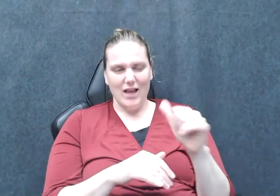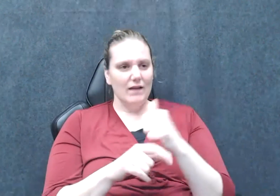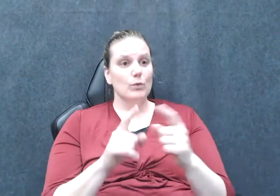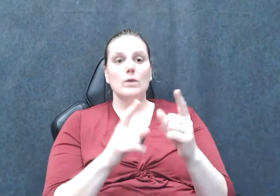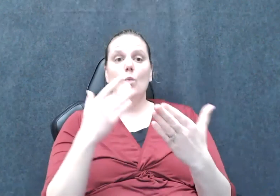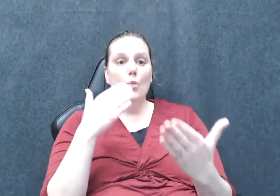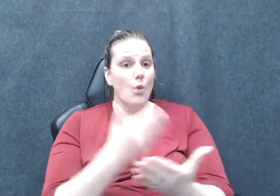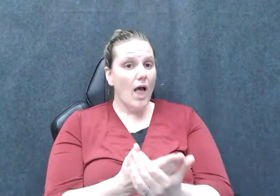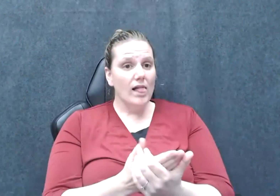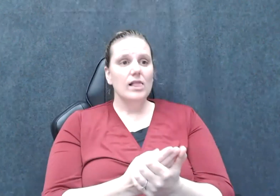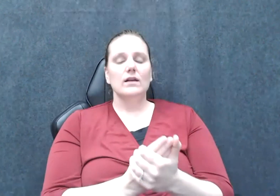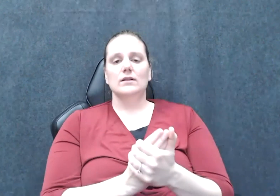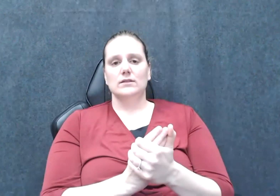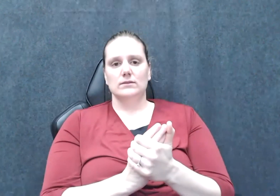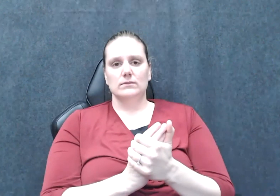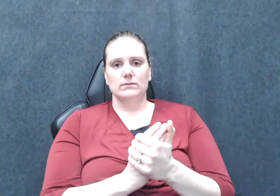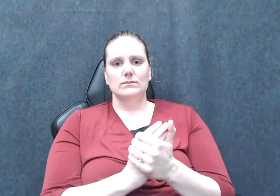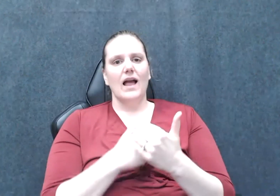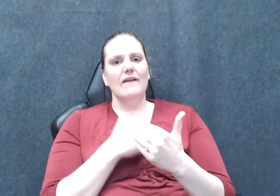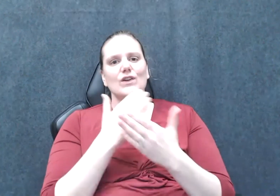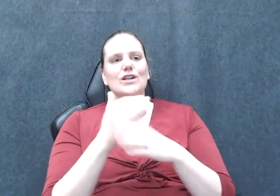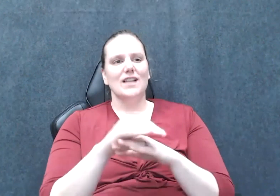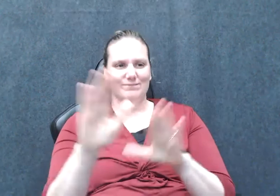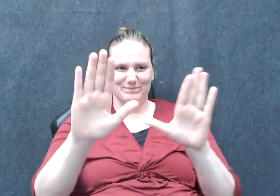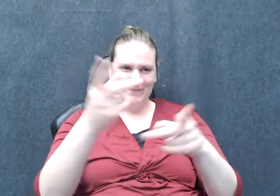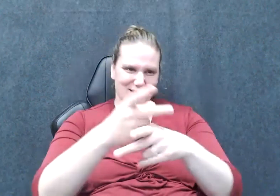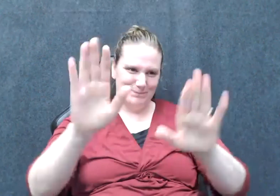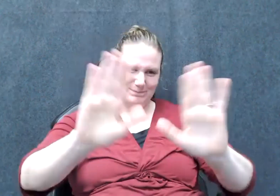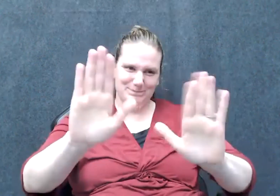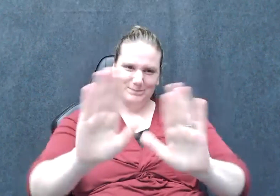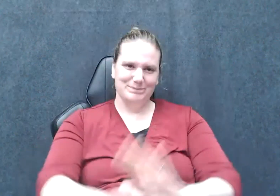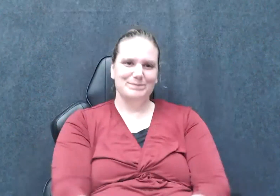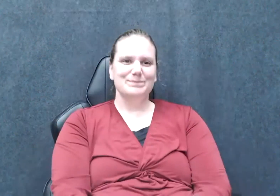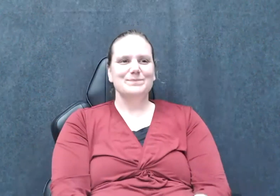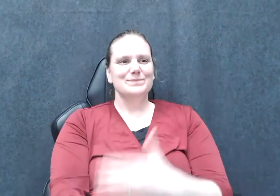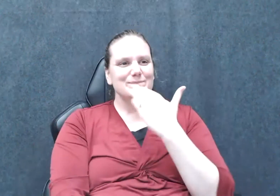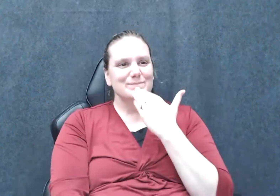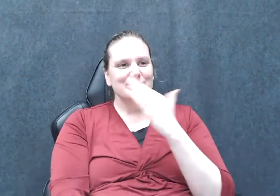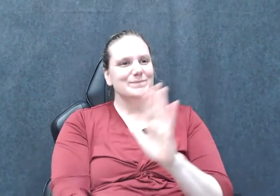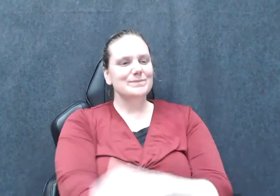well and have a good evening. Take care. Thank you.